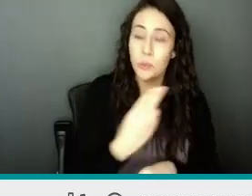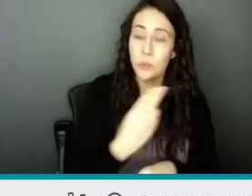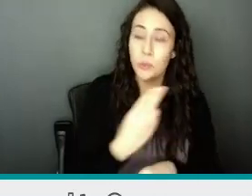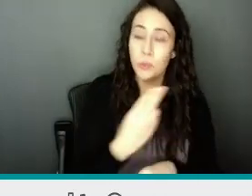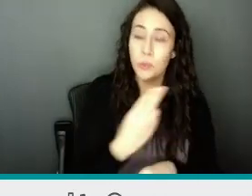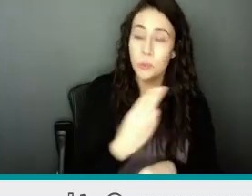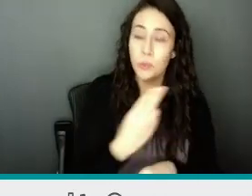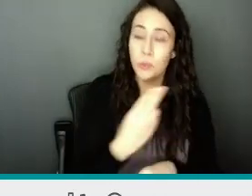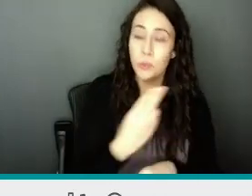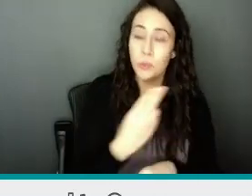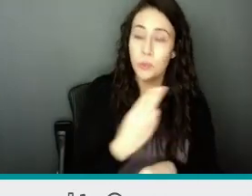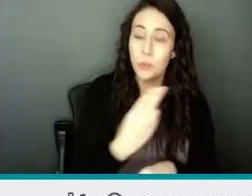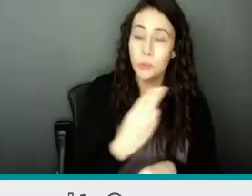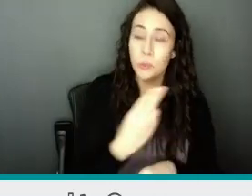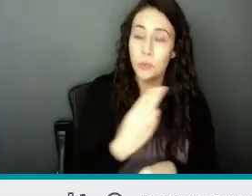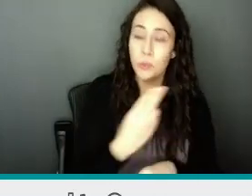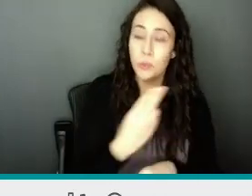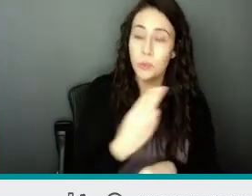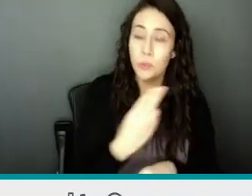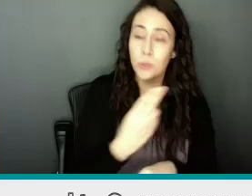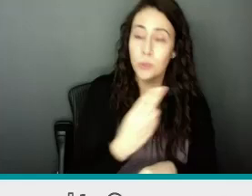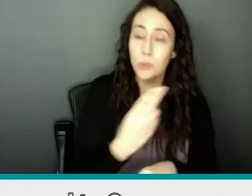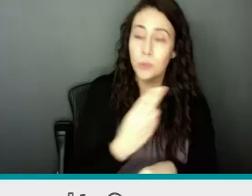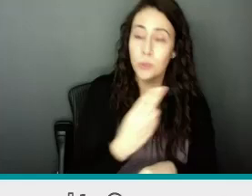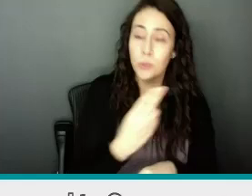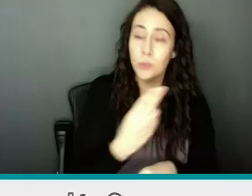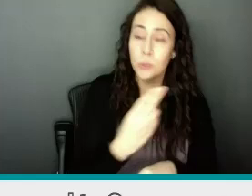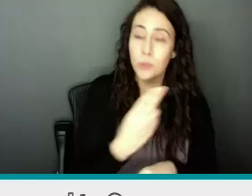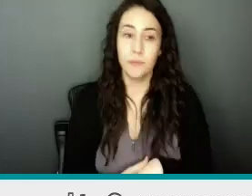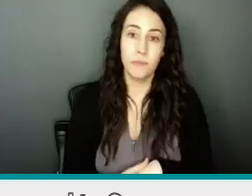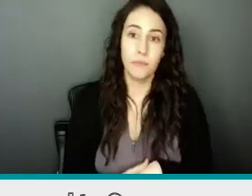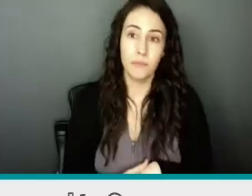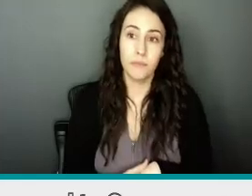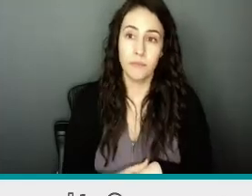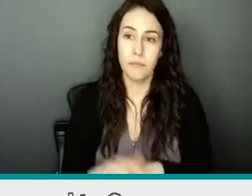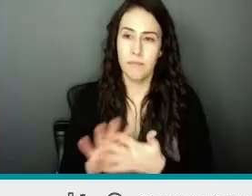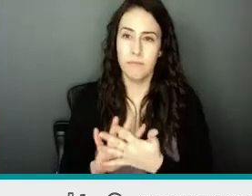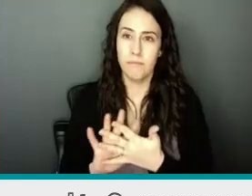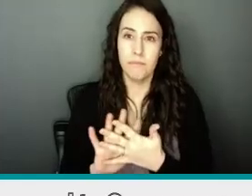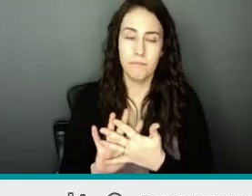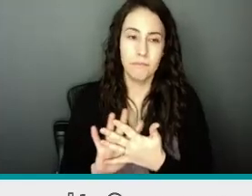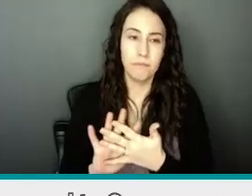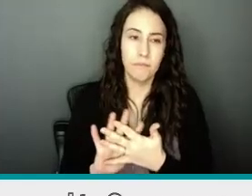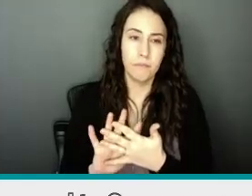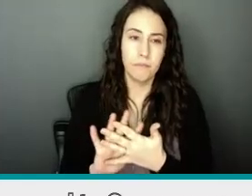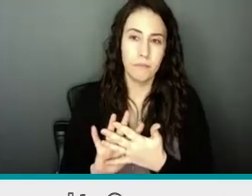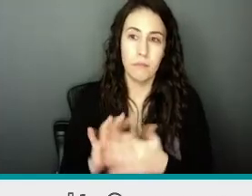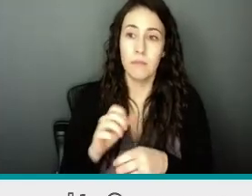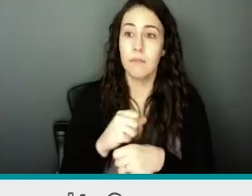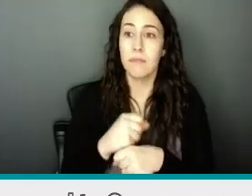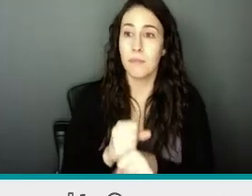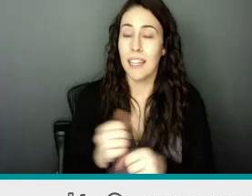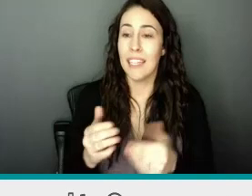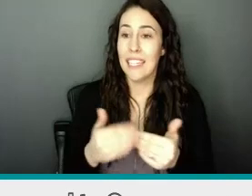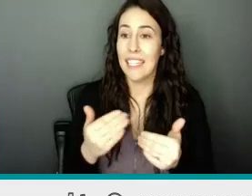students. The whole premise behind GoReact is to make it easy for a student to jump in to